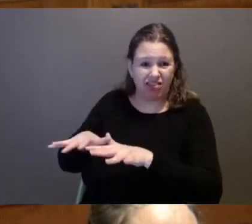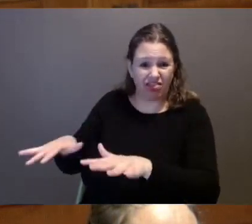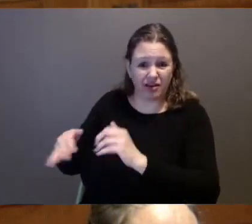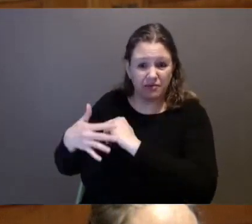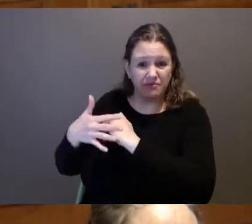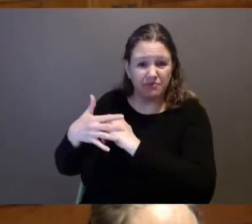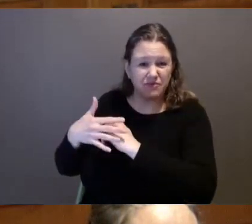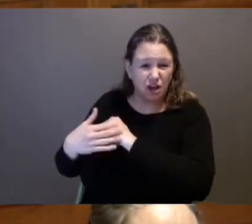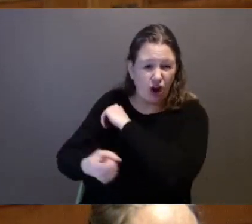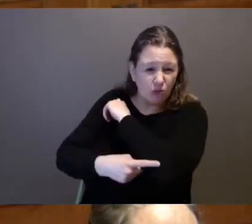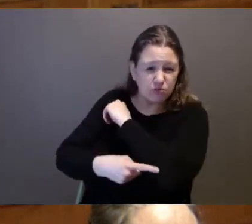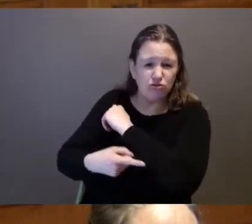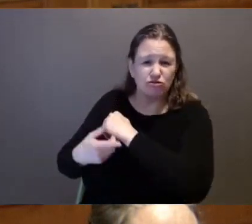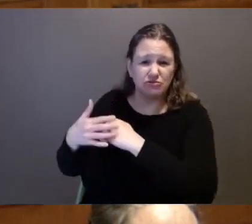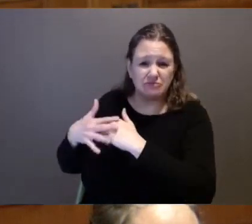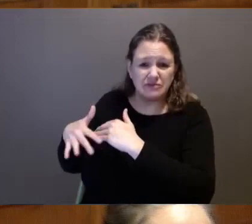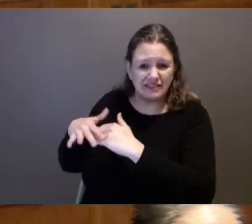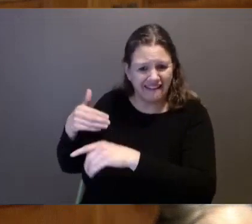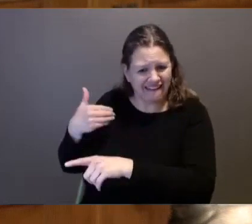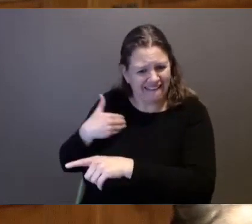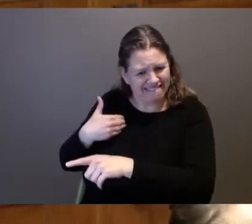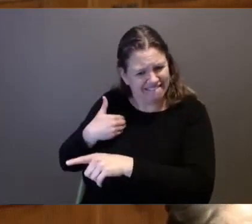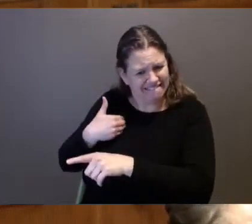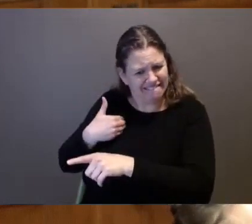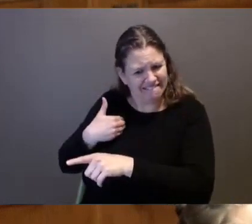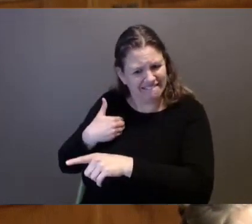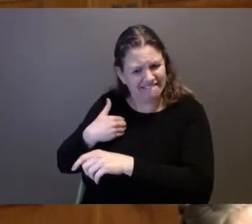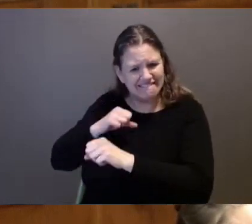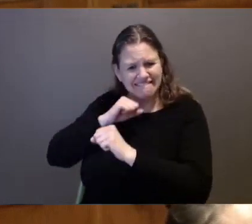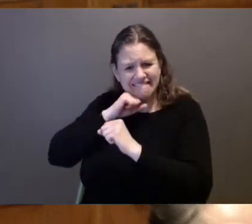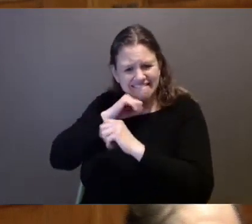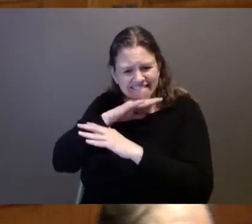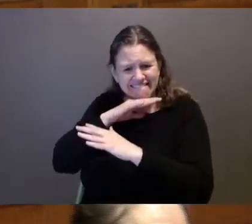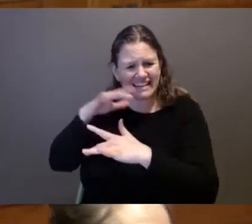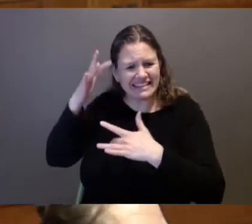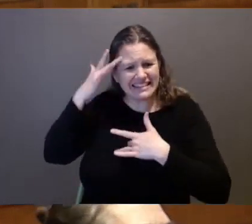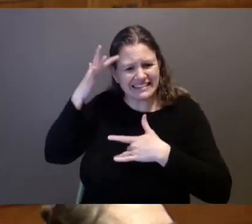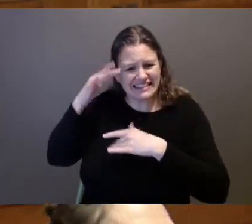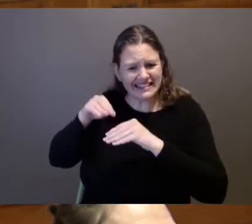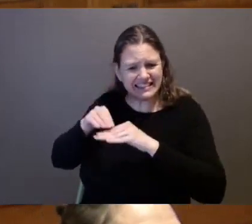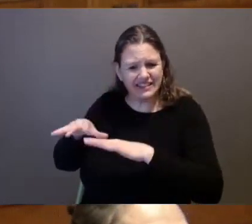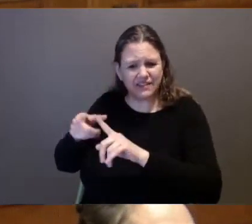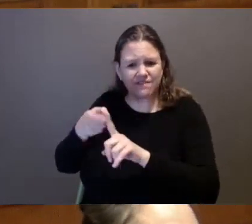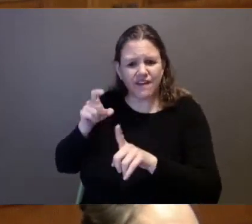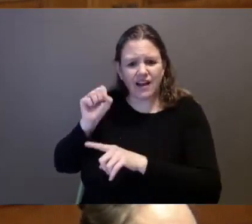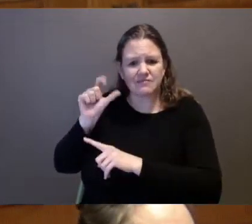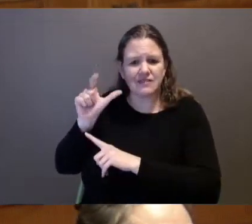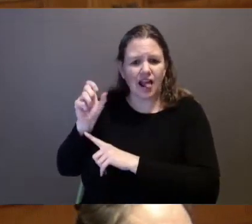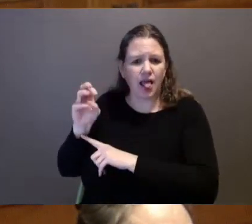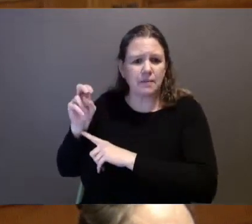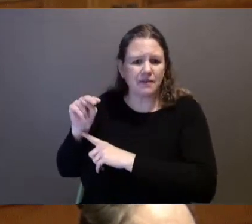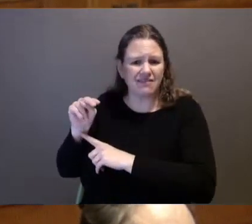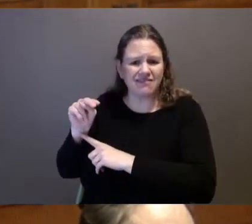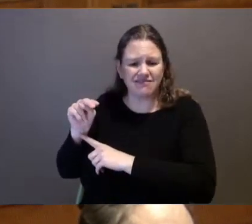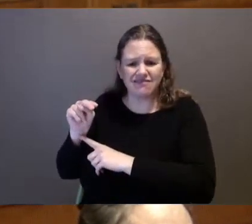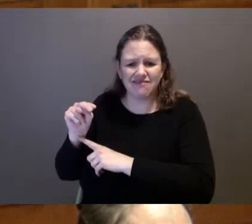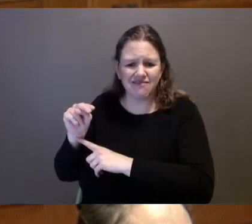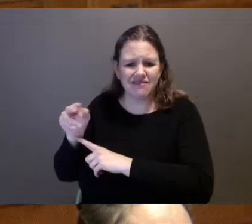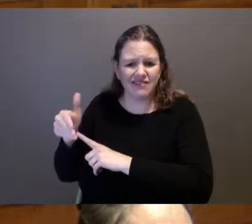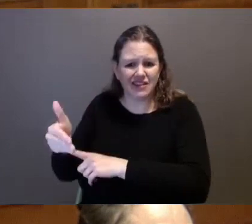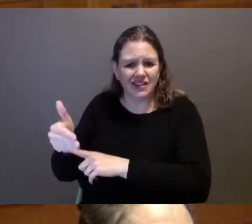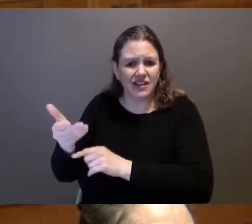salmon pathogens. Instead of ensuring that farm salmon blood effluent being dumped into the highly sensitive wild